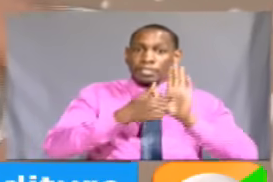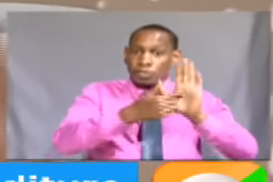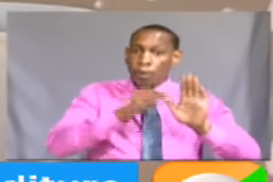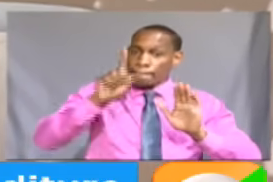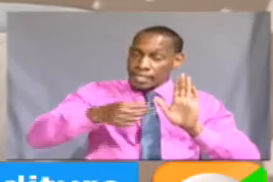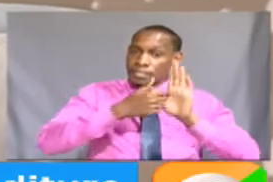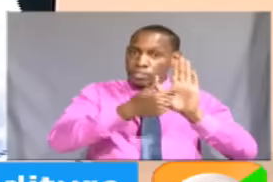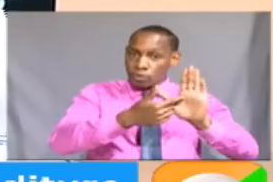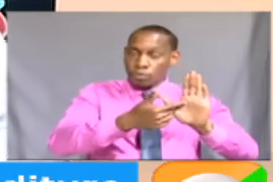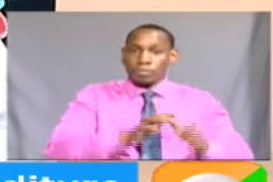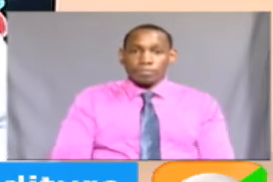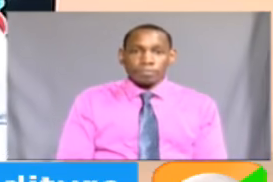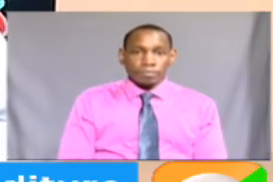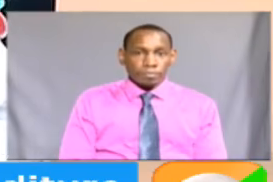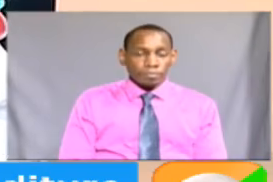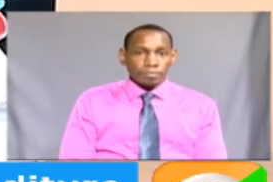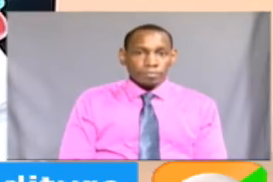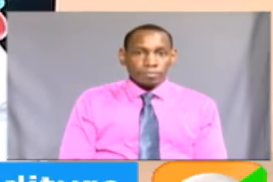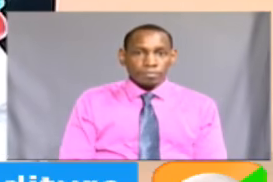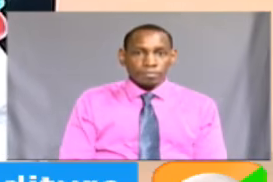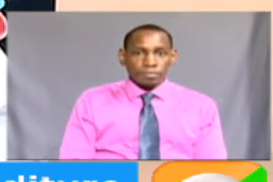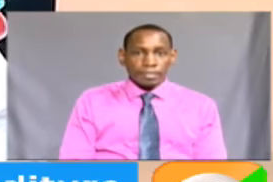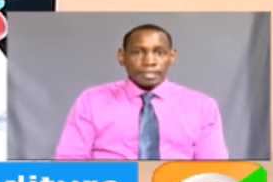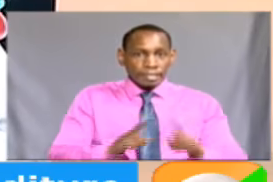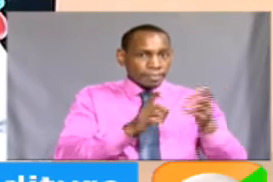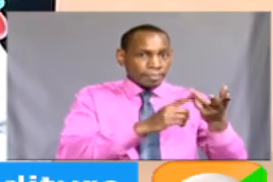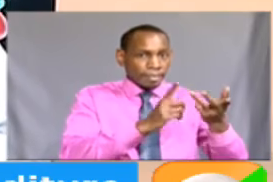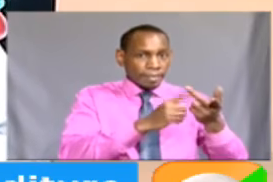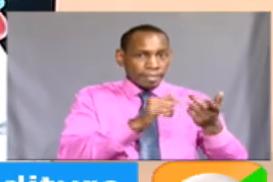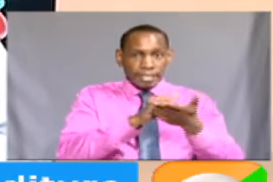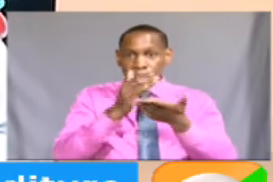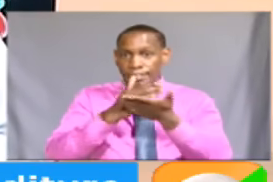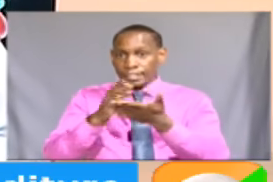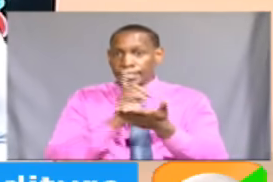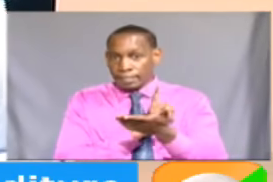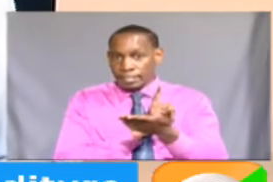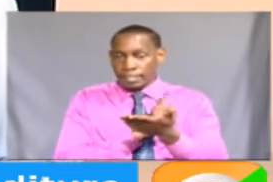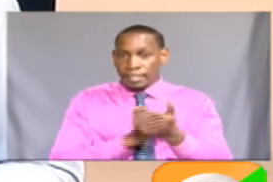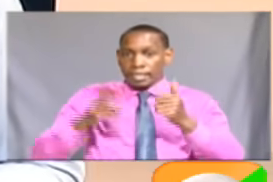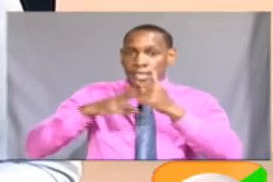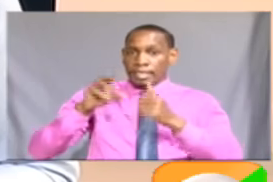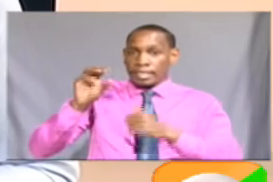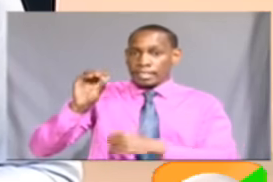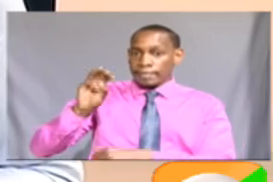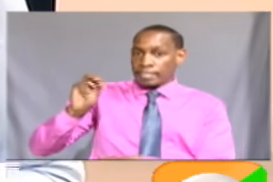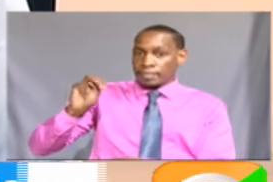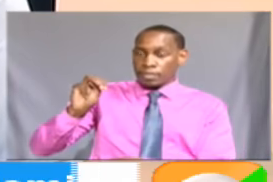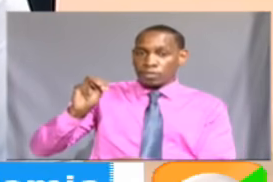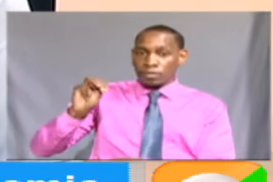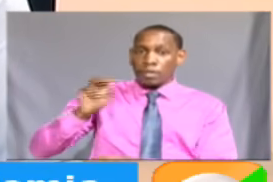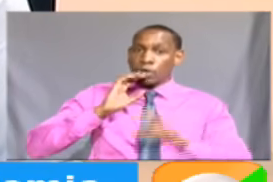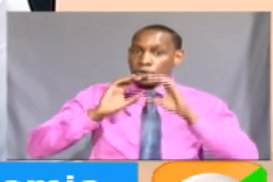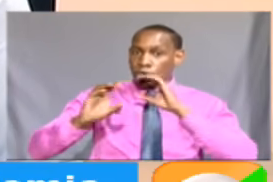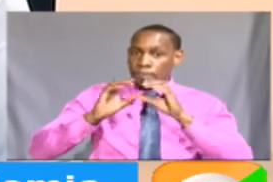Must yeah. Absolutely. Yeah. Then in the numbers Francis has shared with us, 70 million shillings on communication.